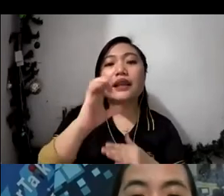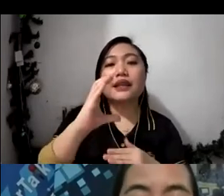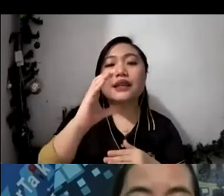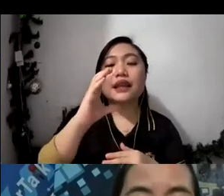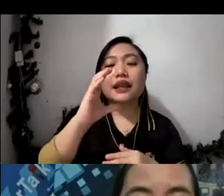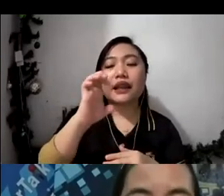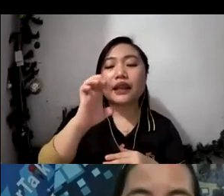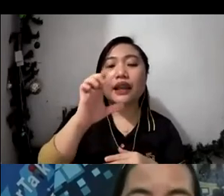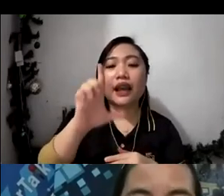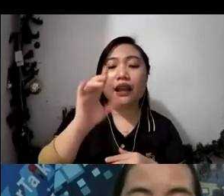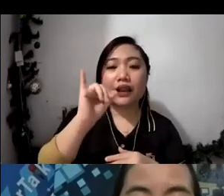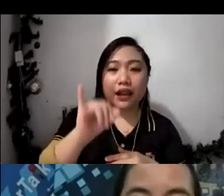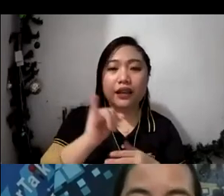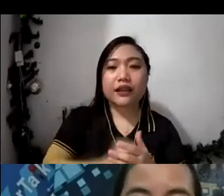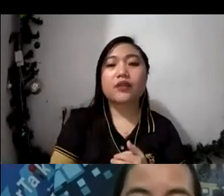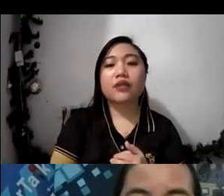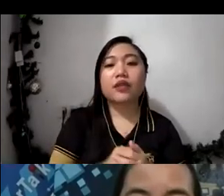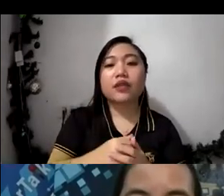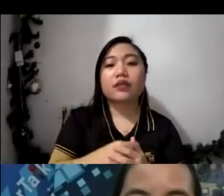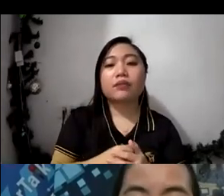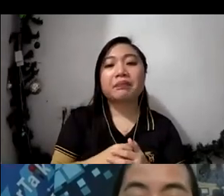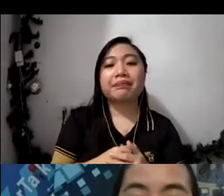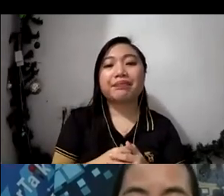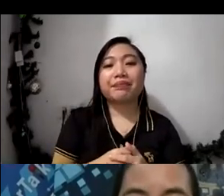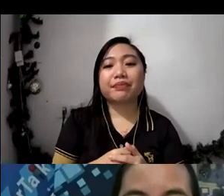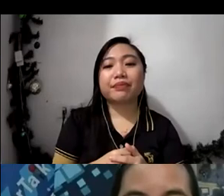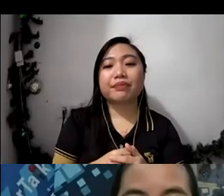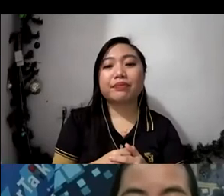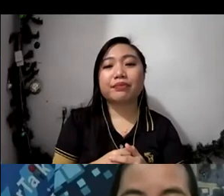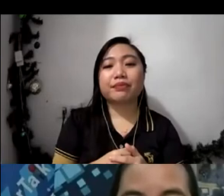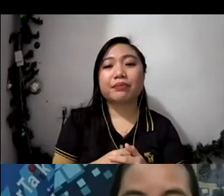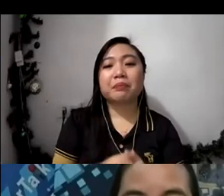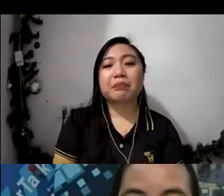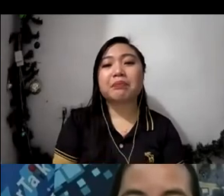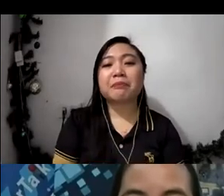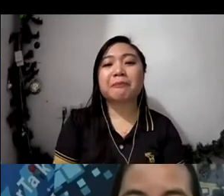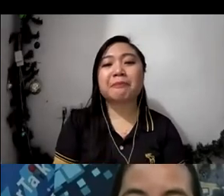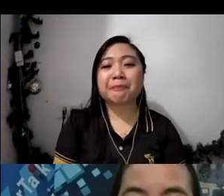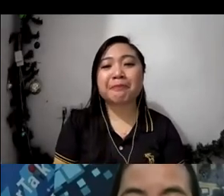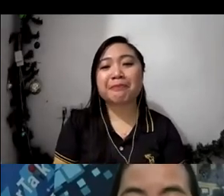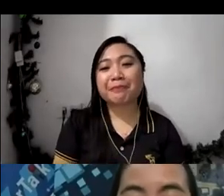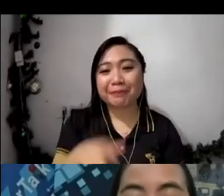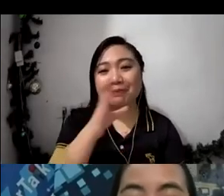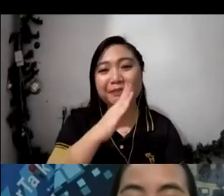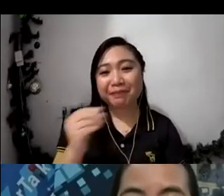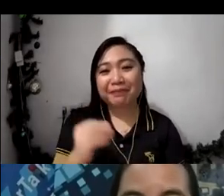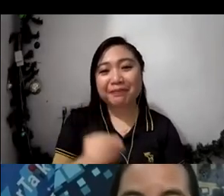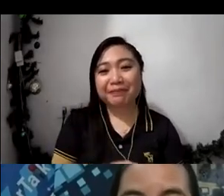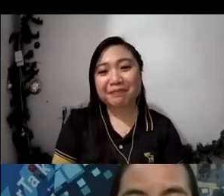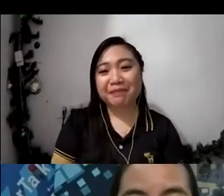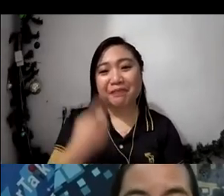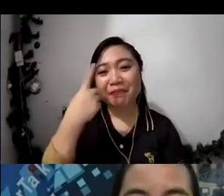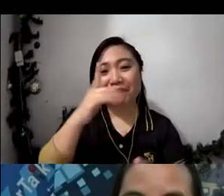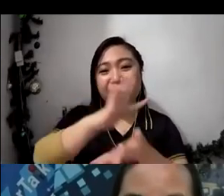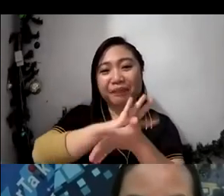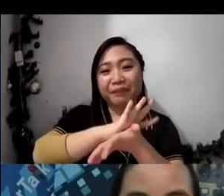Local Governments for Sustainability Southeast Asia Incorporated, and the ongoing Oxfam COVID-19